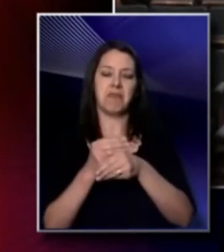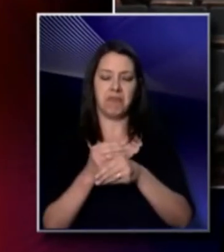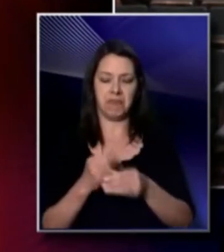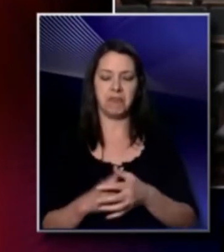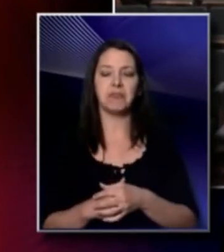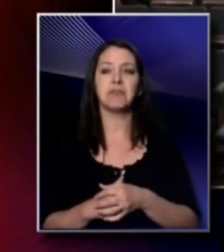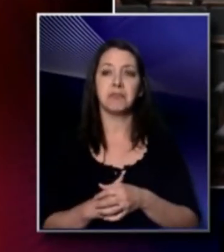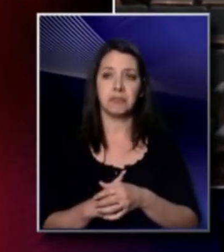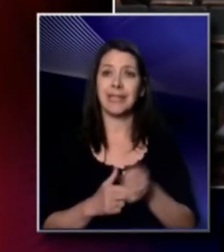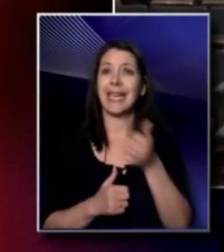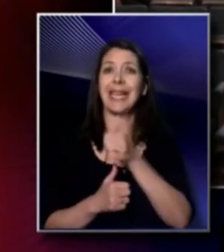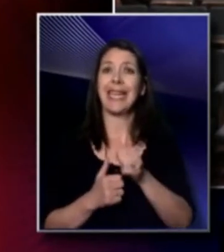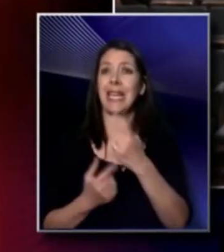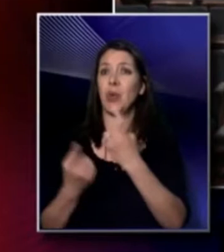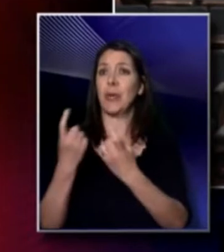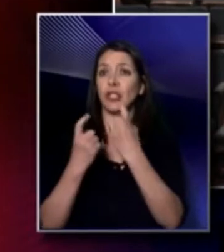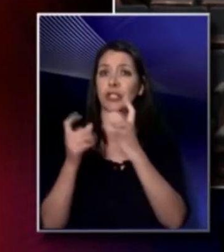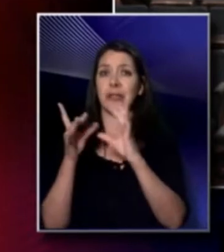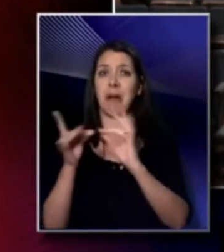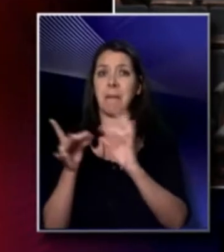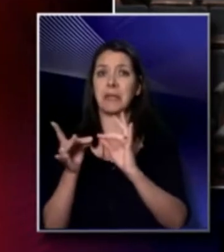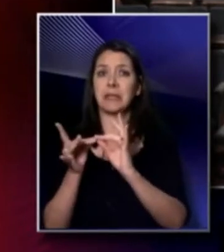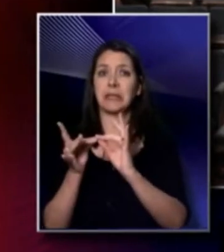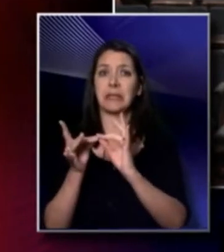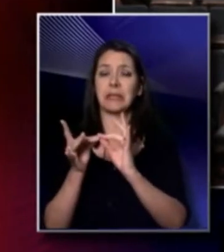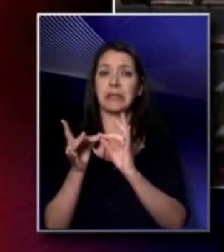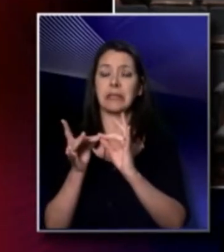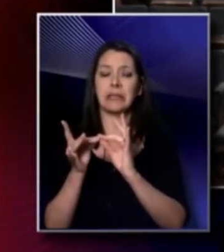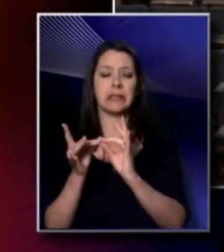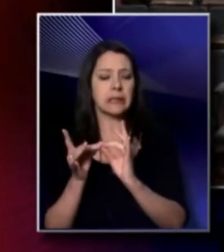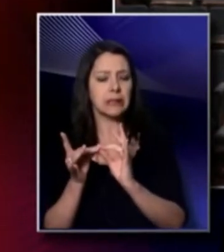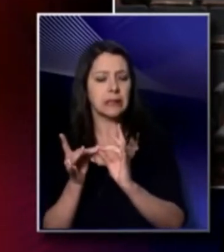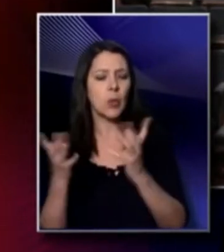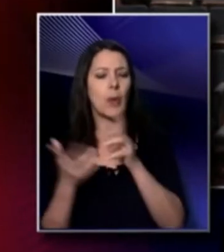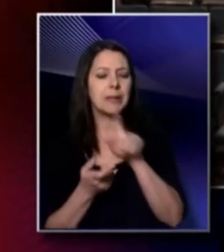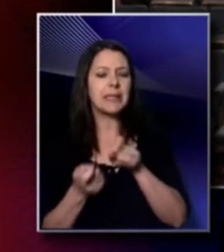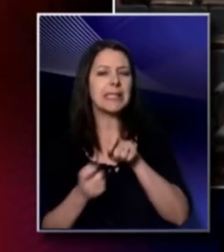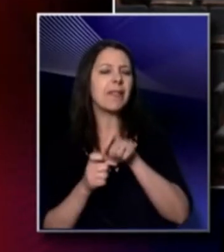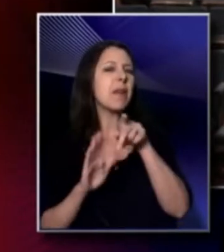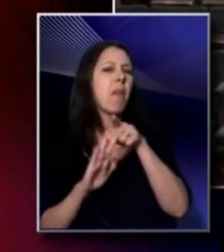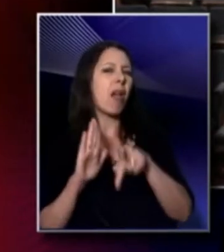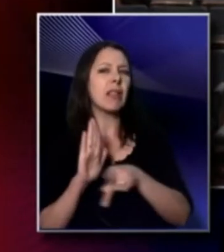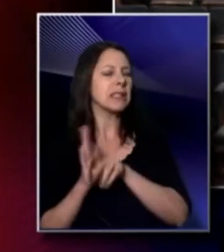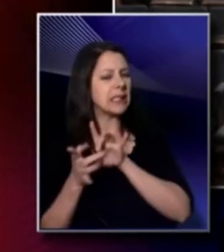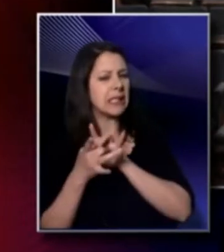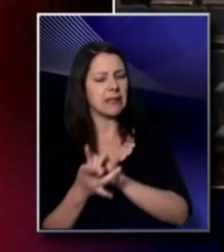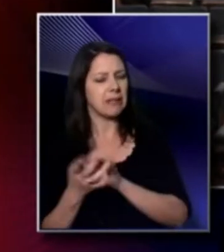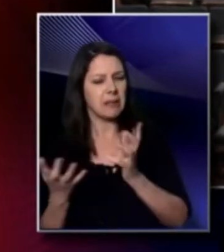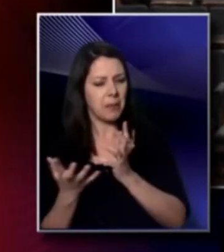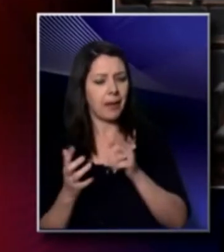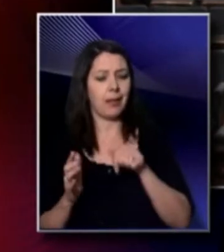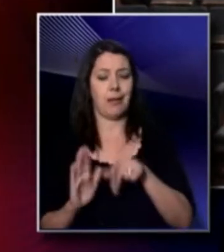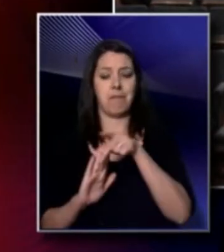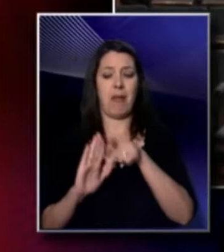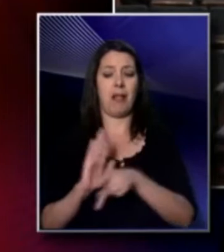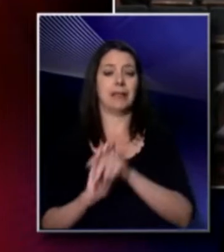Any other questions or comments? No, I did not What receive it. specific policy is this one? This is